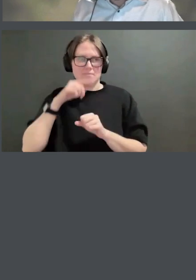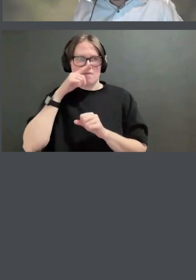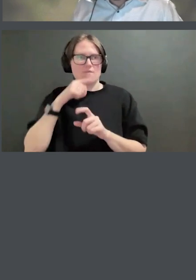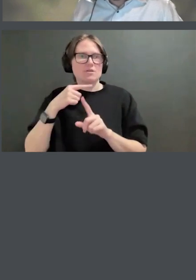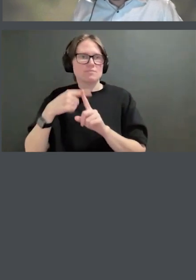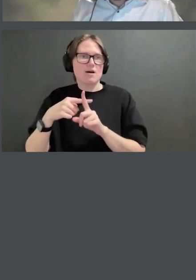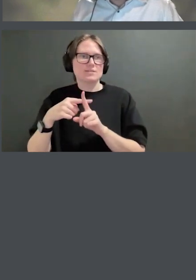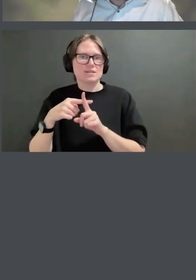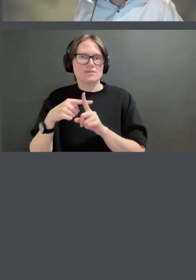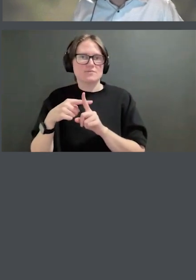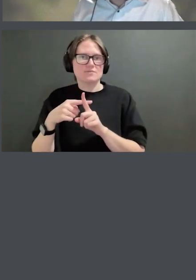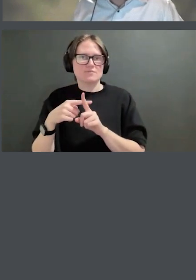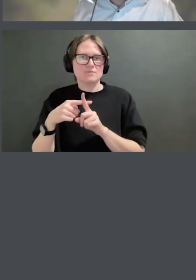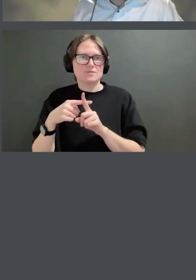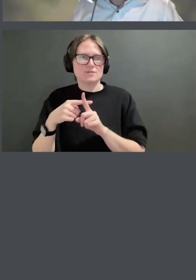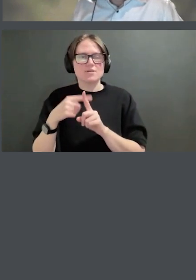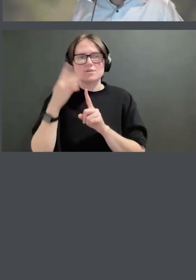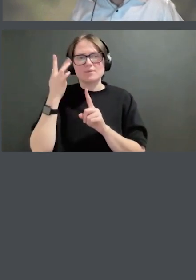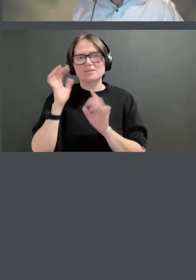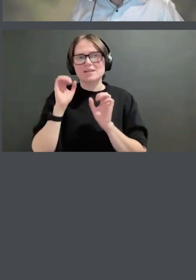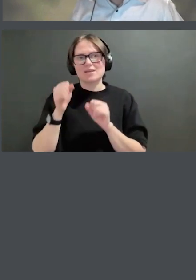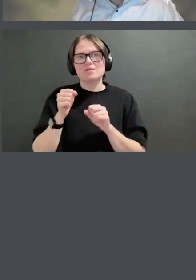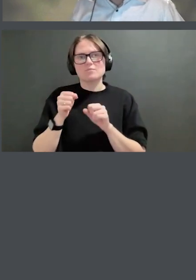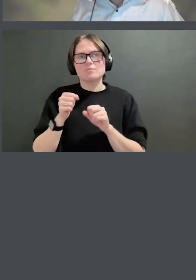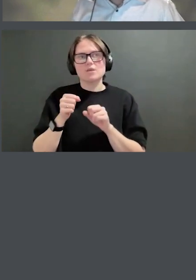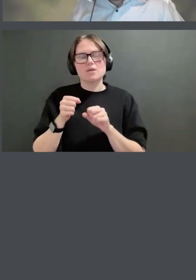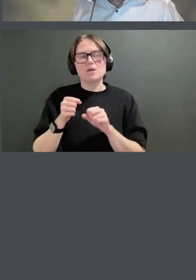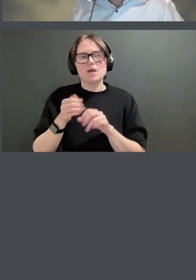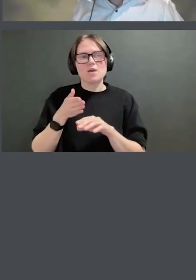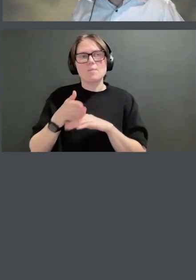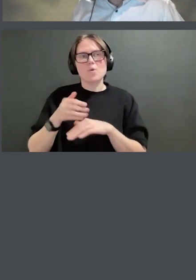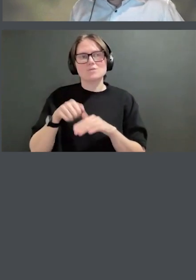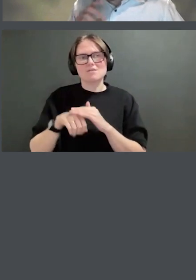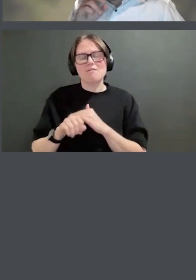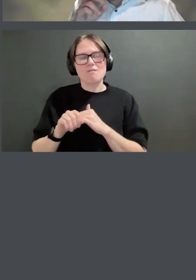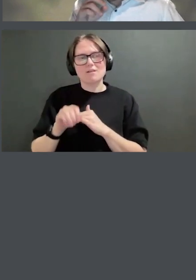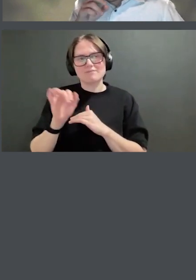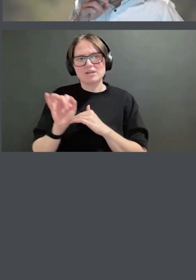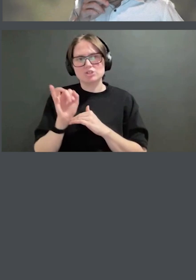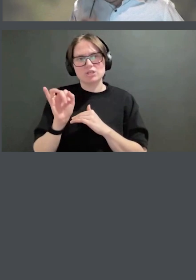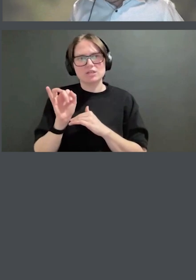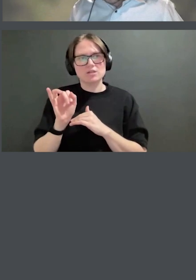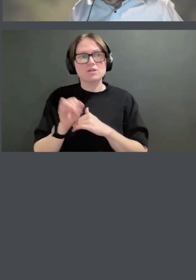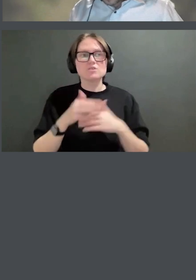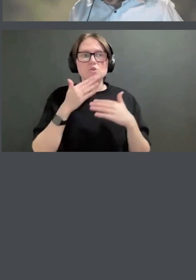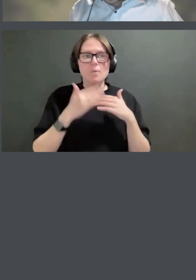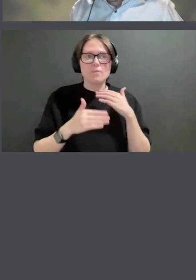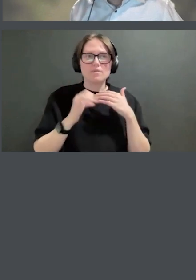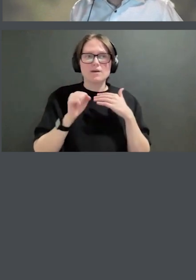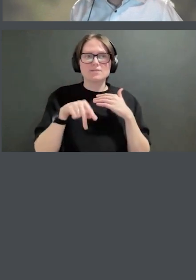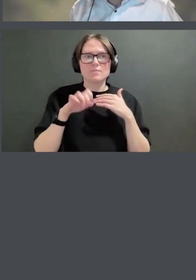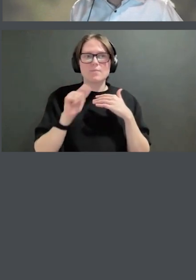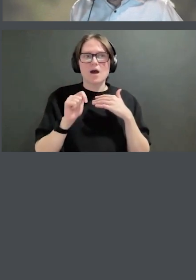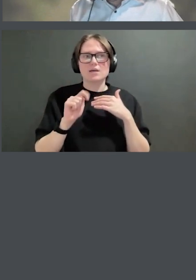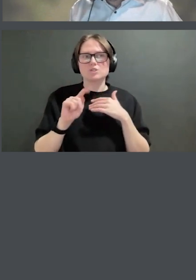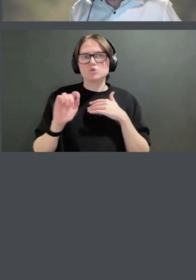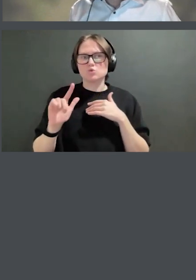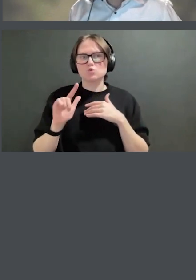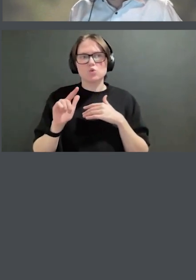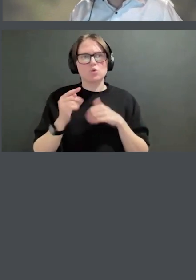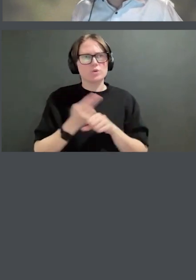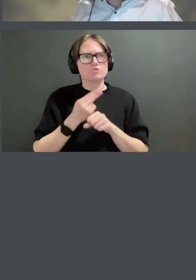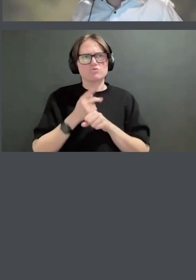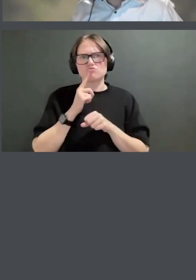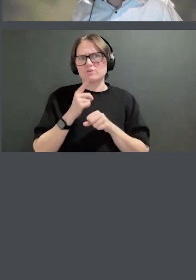have it could be a postnatal infection. So the blood spot is a tool that we use very